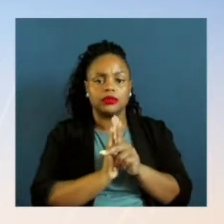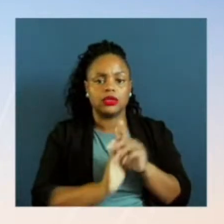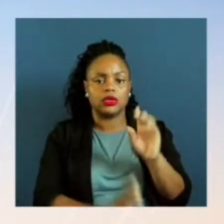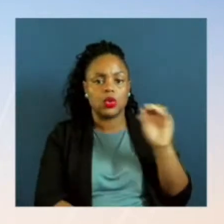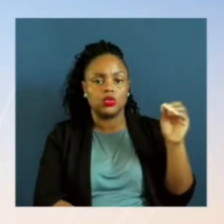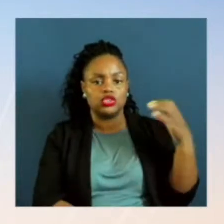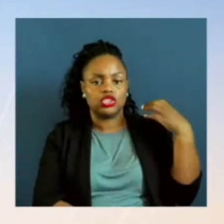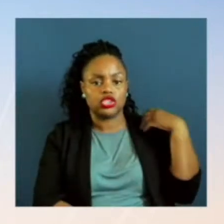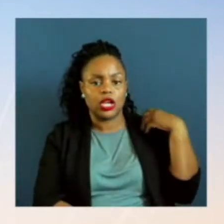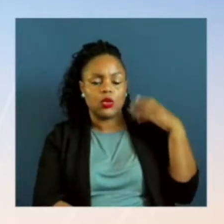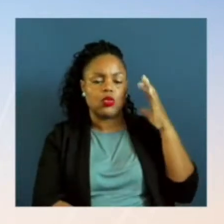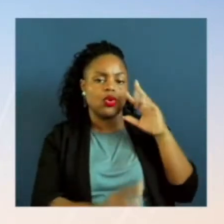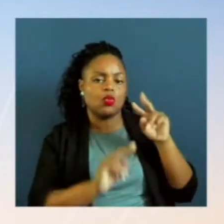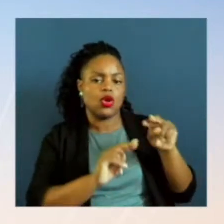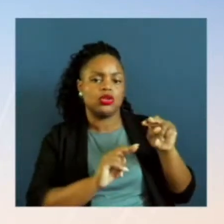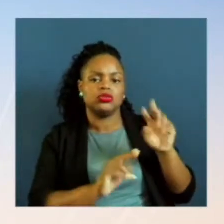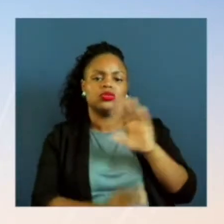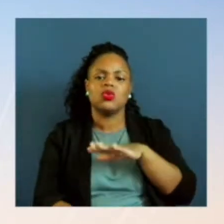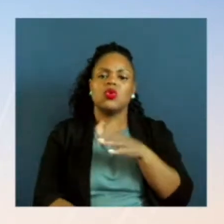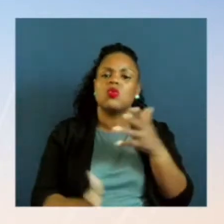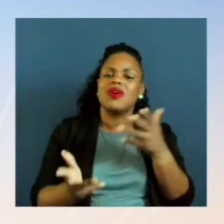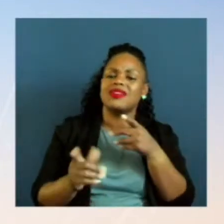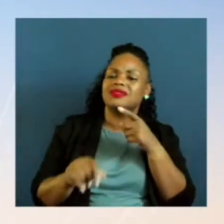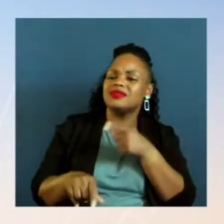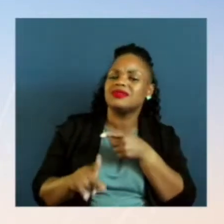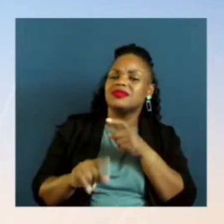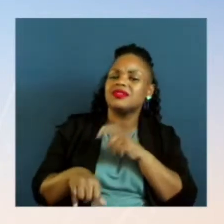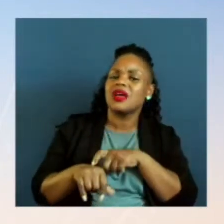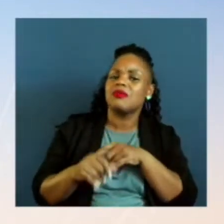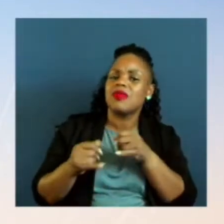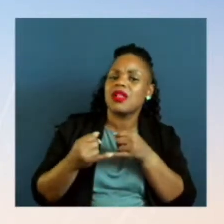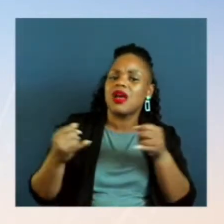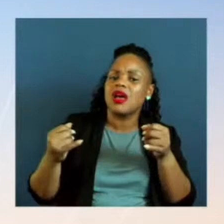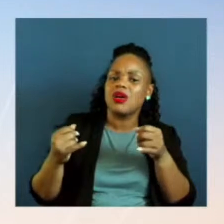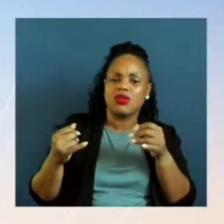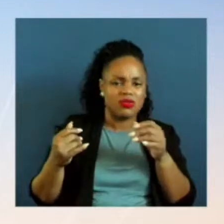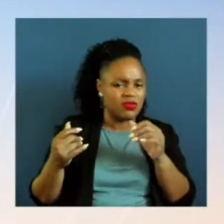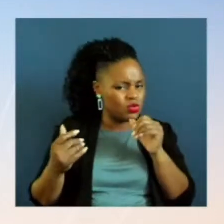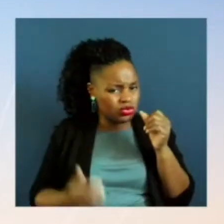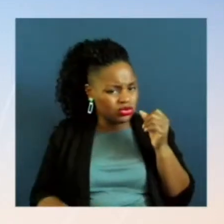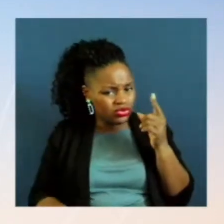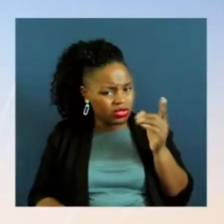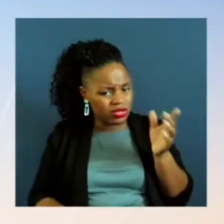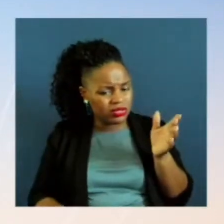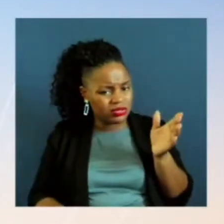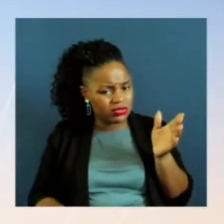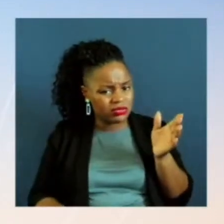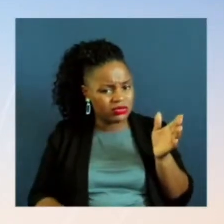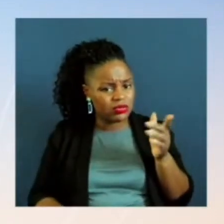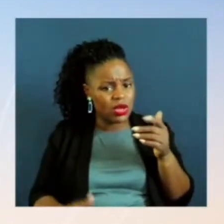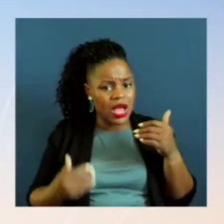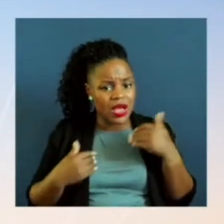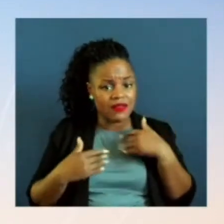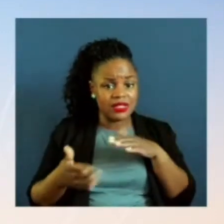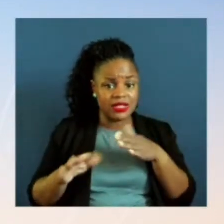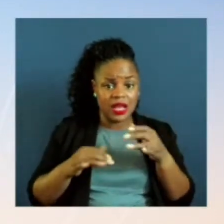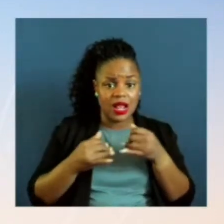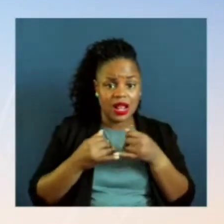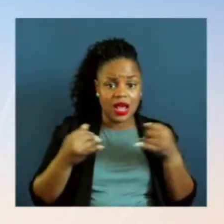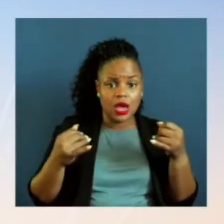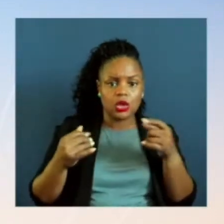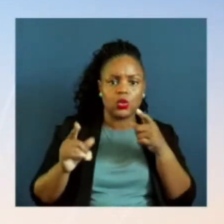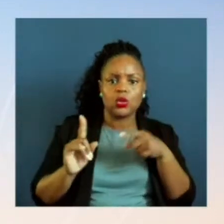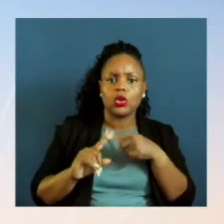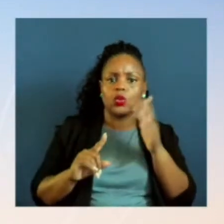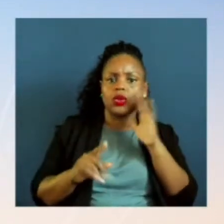council? I'm not. When will they have a deadline to get back to him, or when they may produce a report? Well, I wouldn't look at it